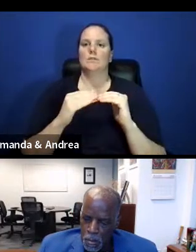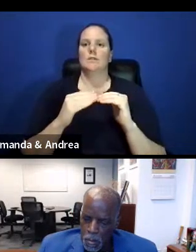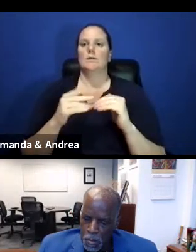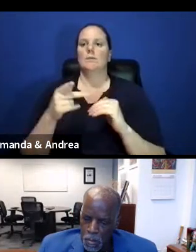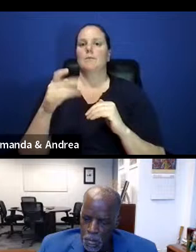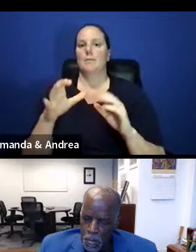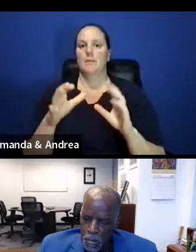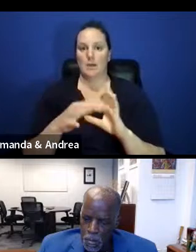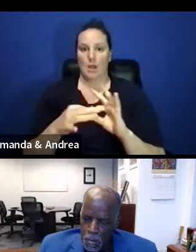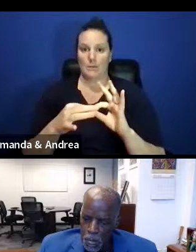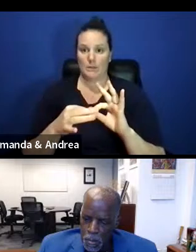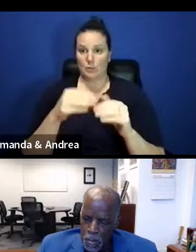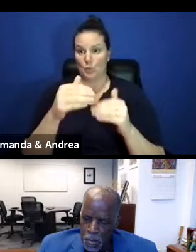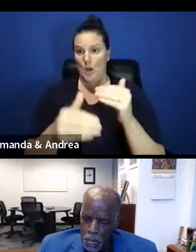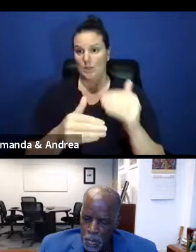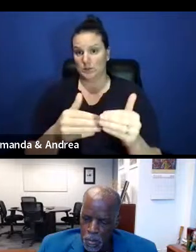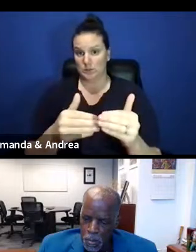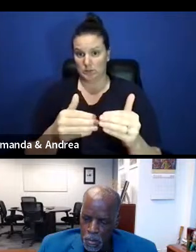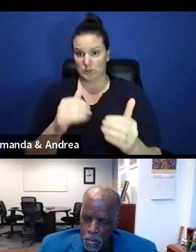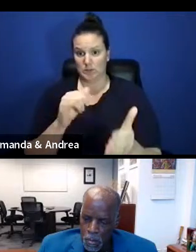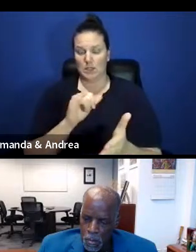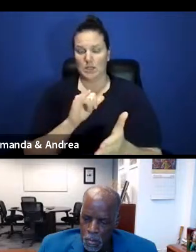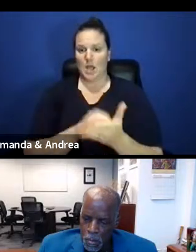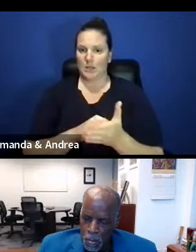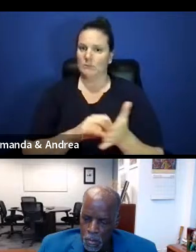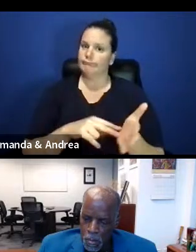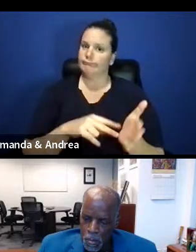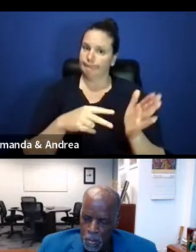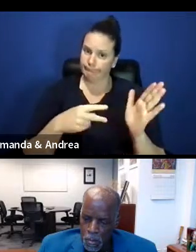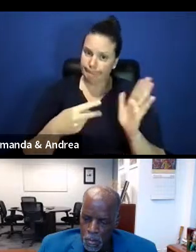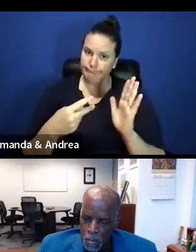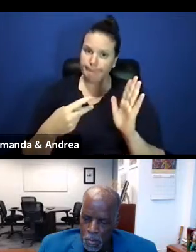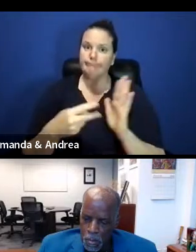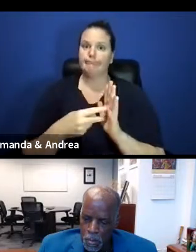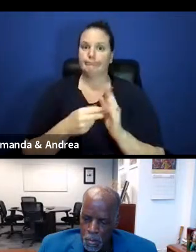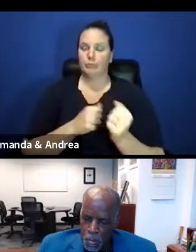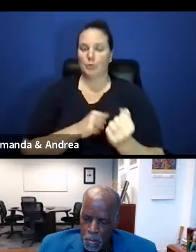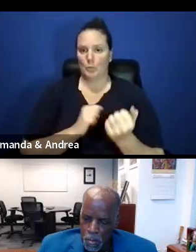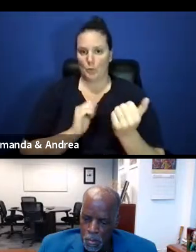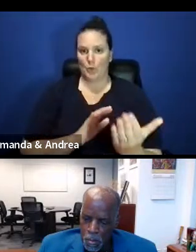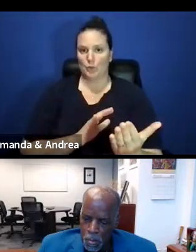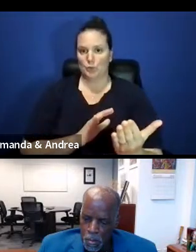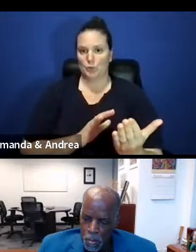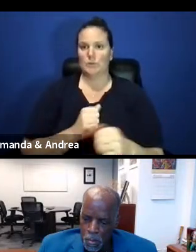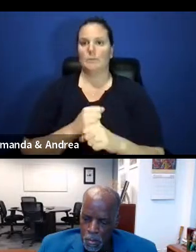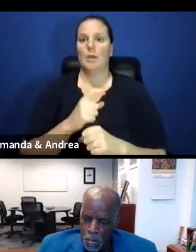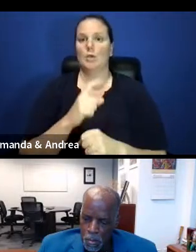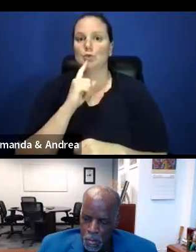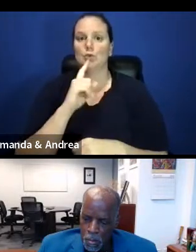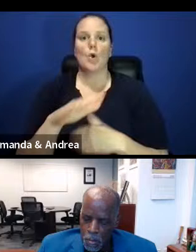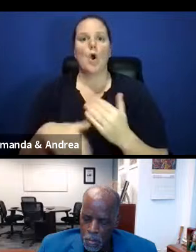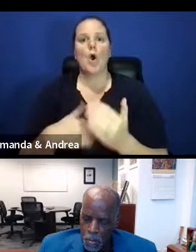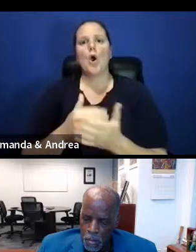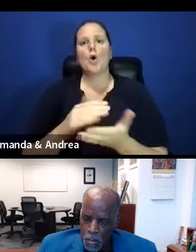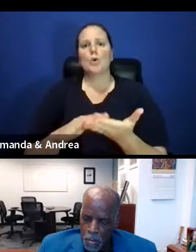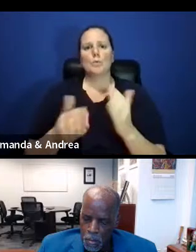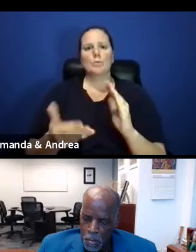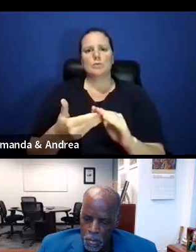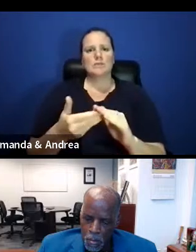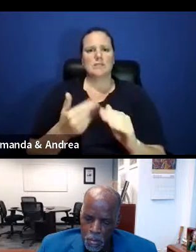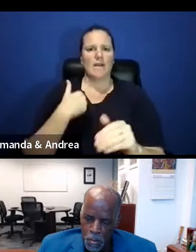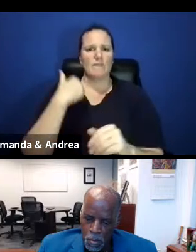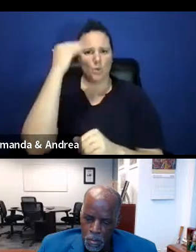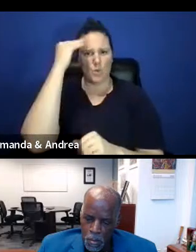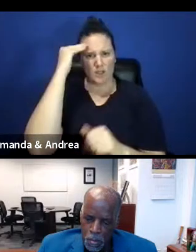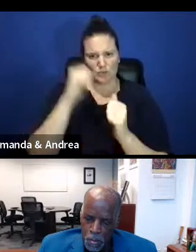comment process really takes a deliberate and intentional approach to ensure that all communities not only have awareness